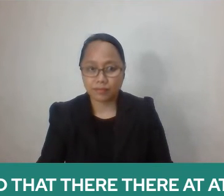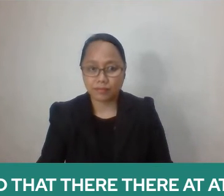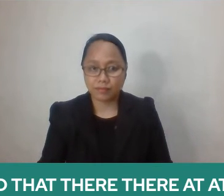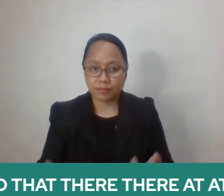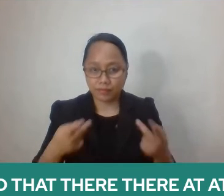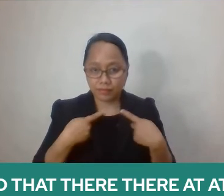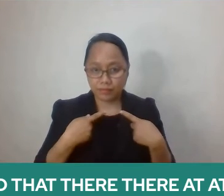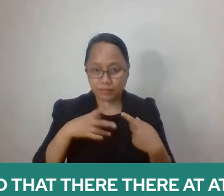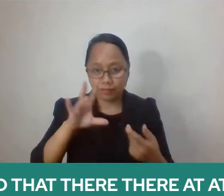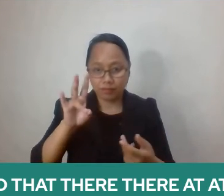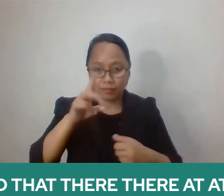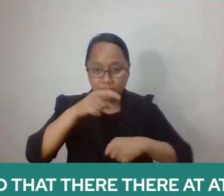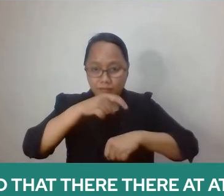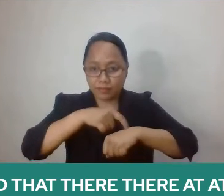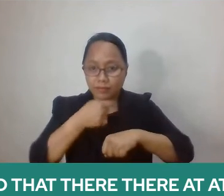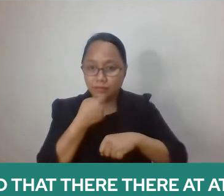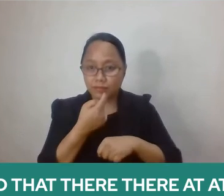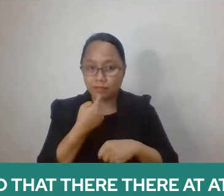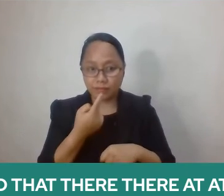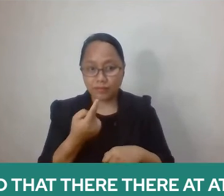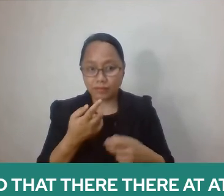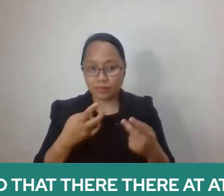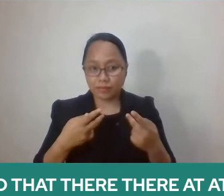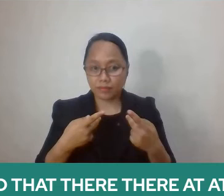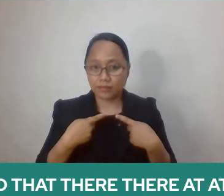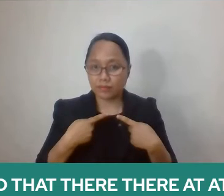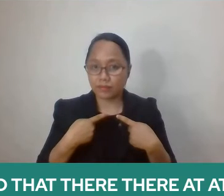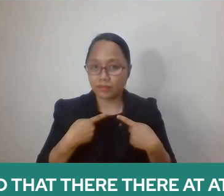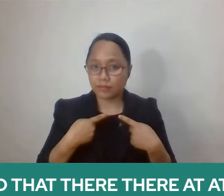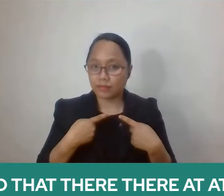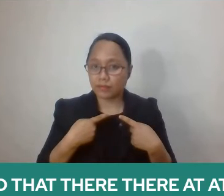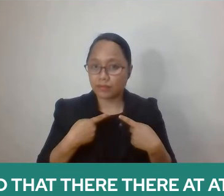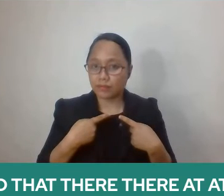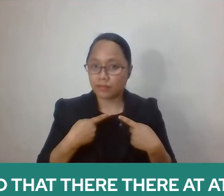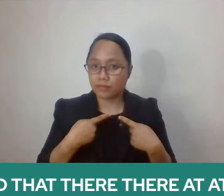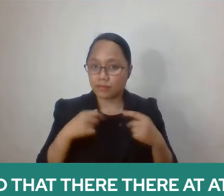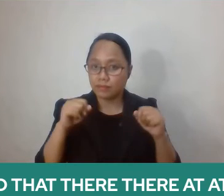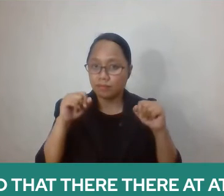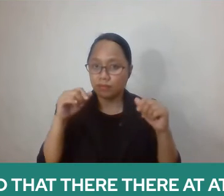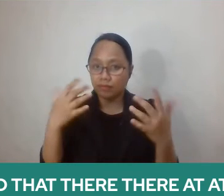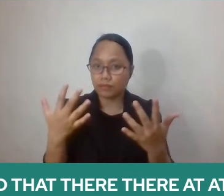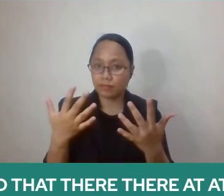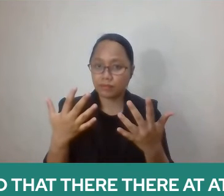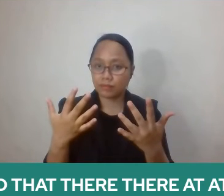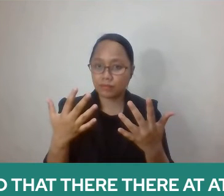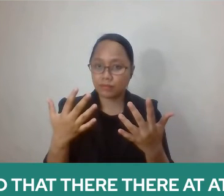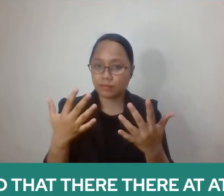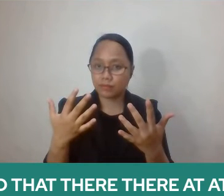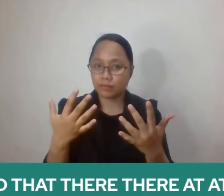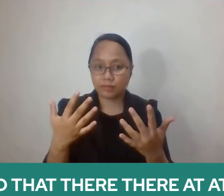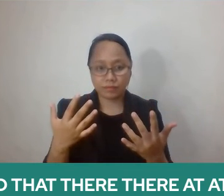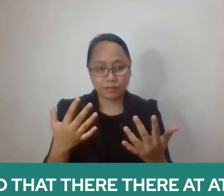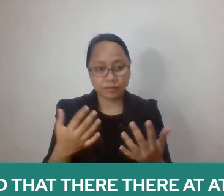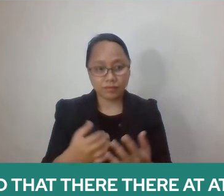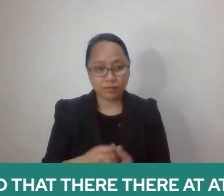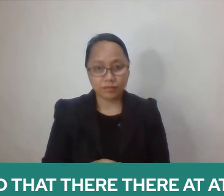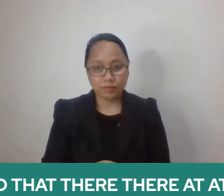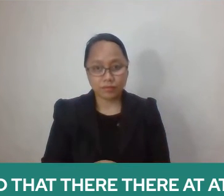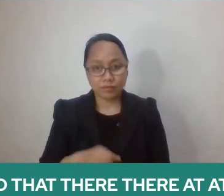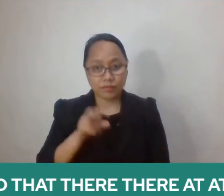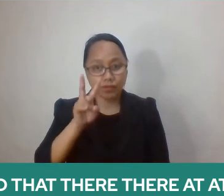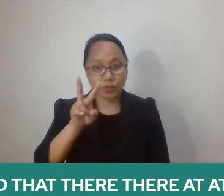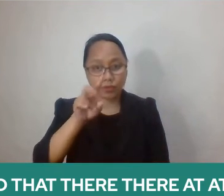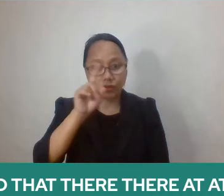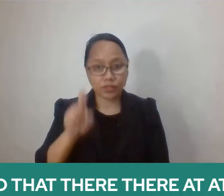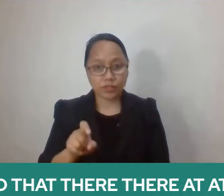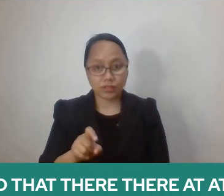Malaysia there are more than 7 cultures. And her question, there are two questions in that she